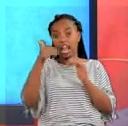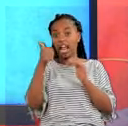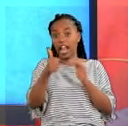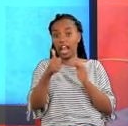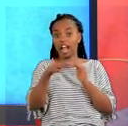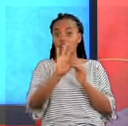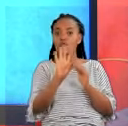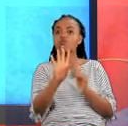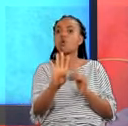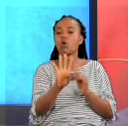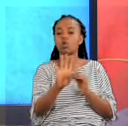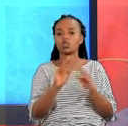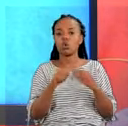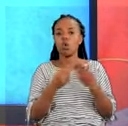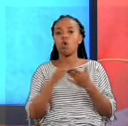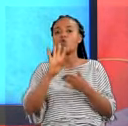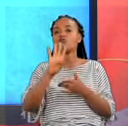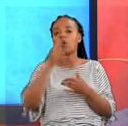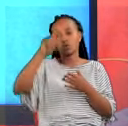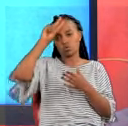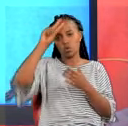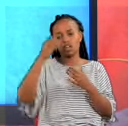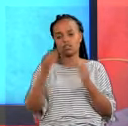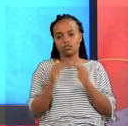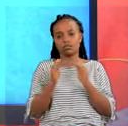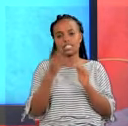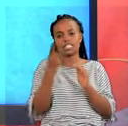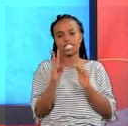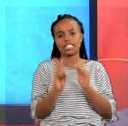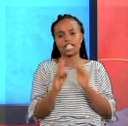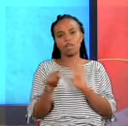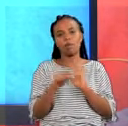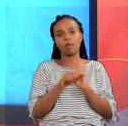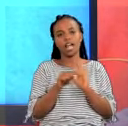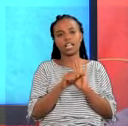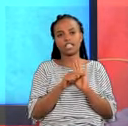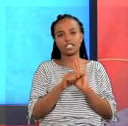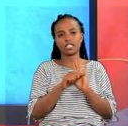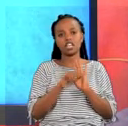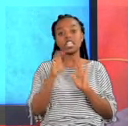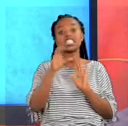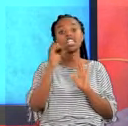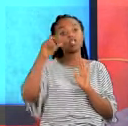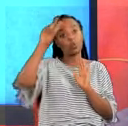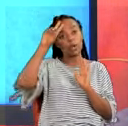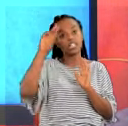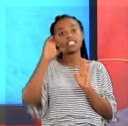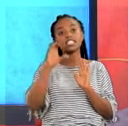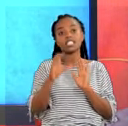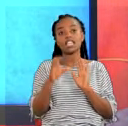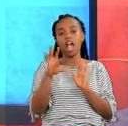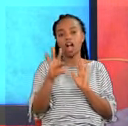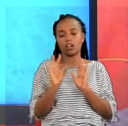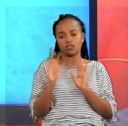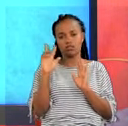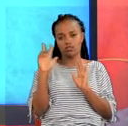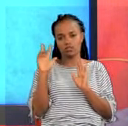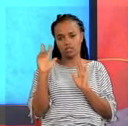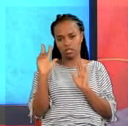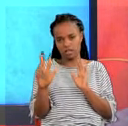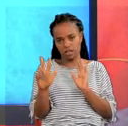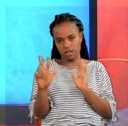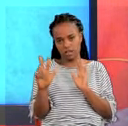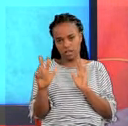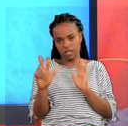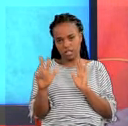it is 4. It is 4 squared 16. 16 minus c squared. Where is c? It